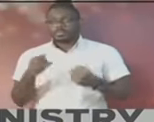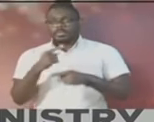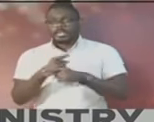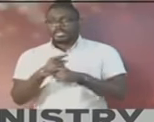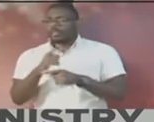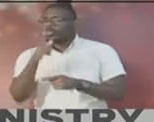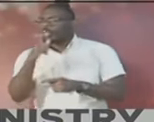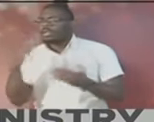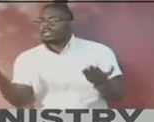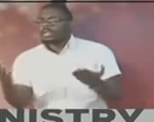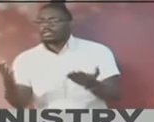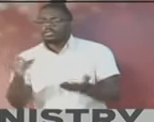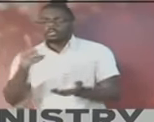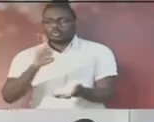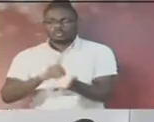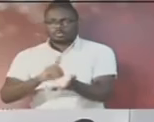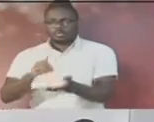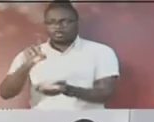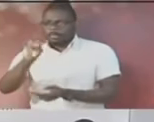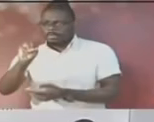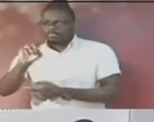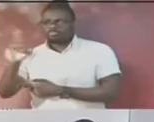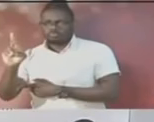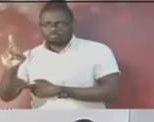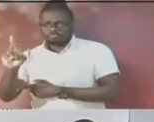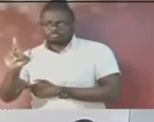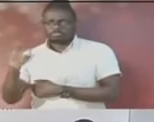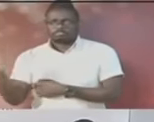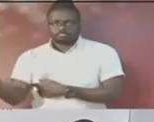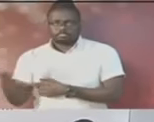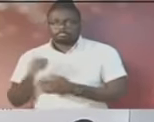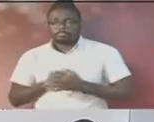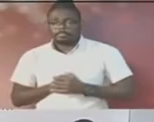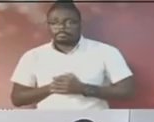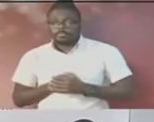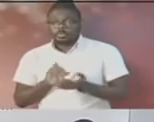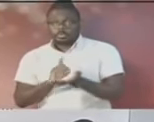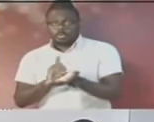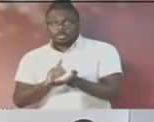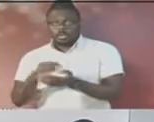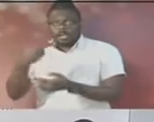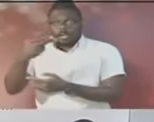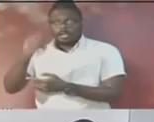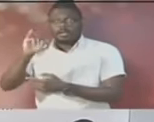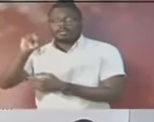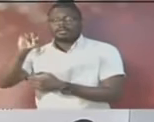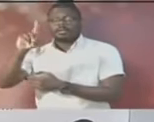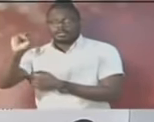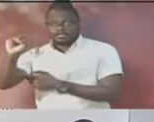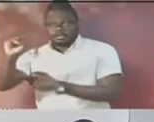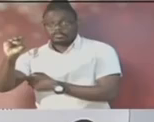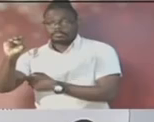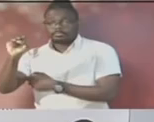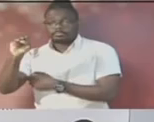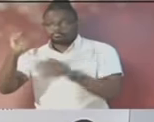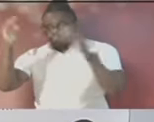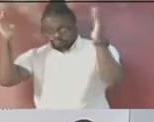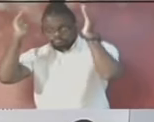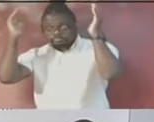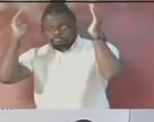Richards, Principal Medical Officer Institutions, Dr. Avery Hines, Technical Director, Epidemiology Division, Ministry of